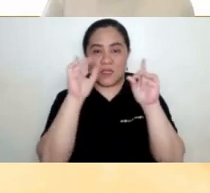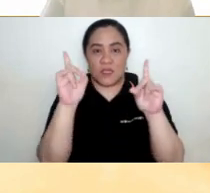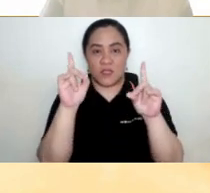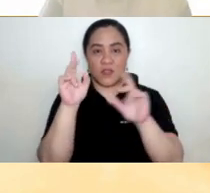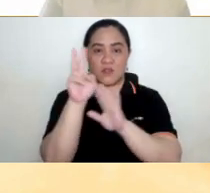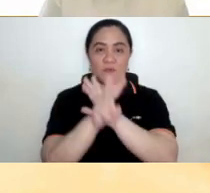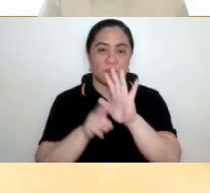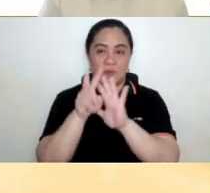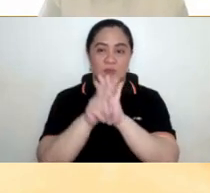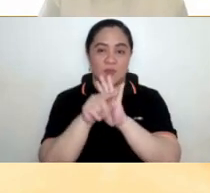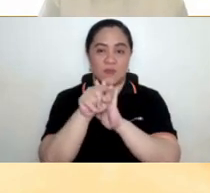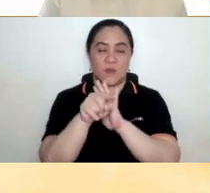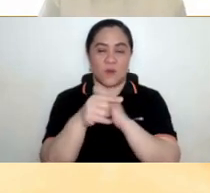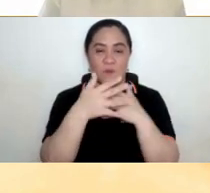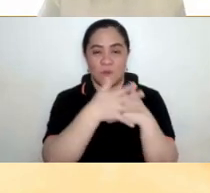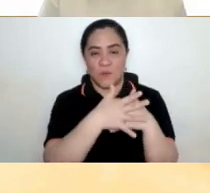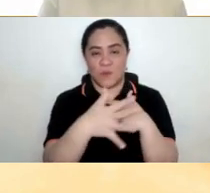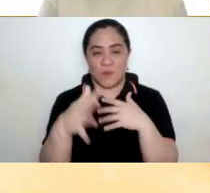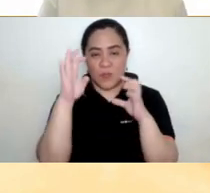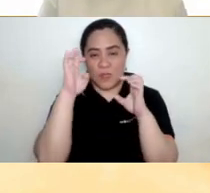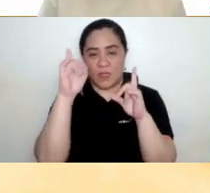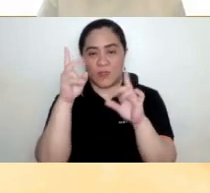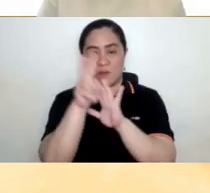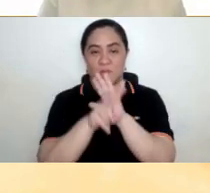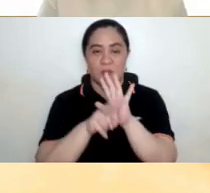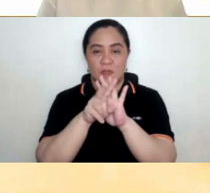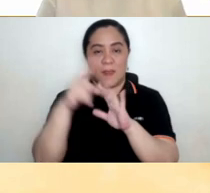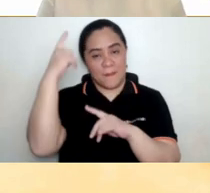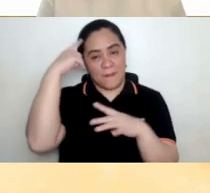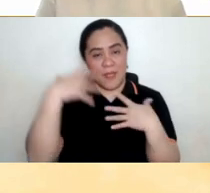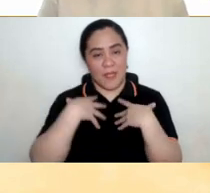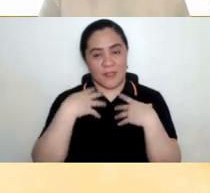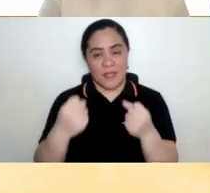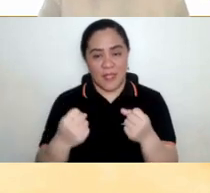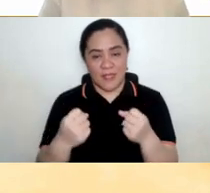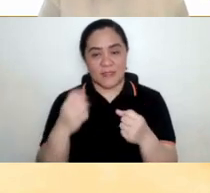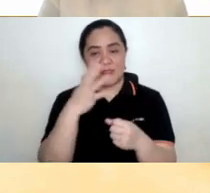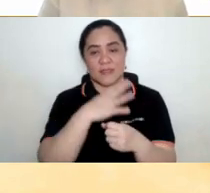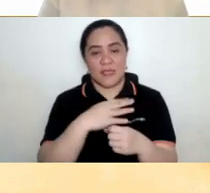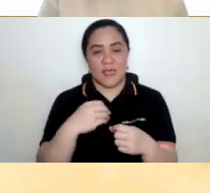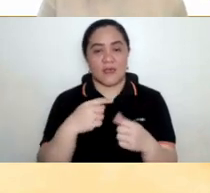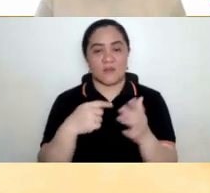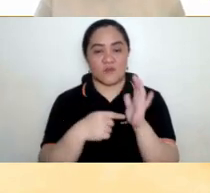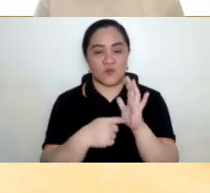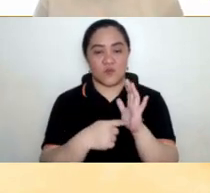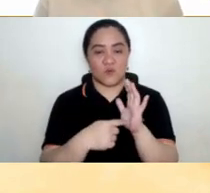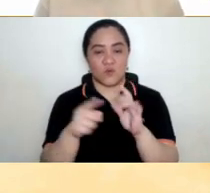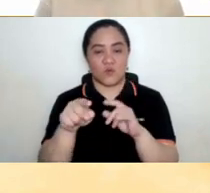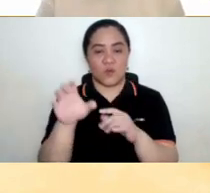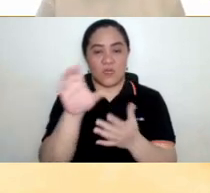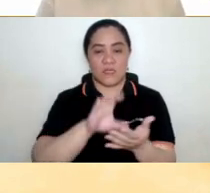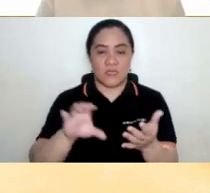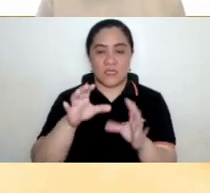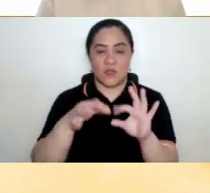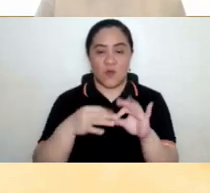series. This is a series of educational videos on mental health and well-being, co-produced by Circle of Hope